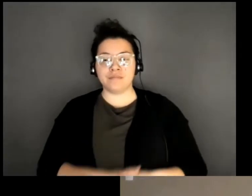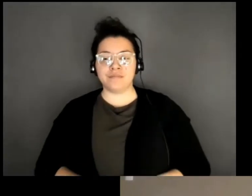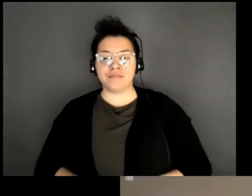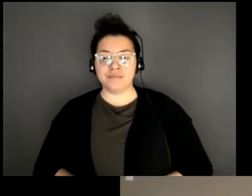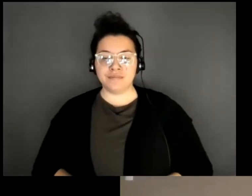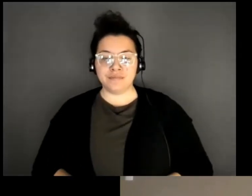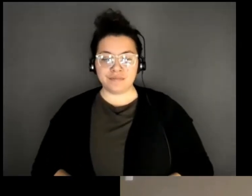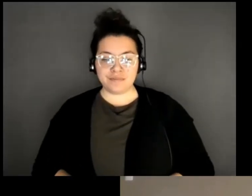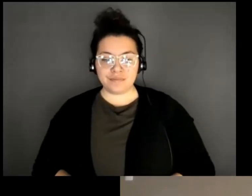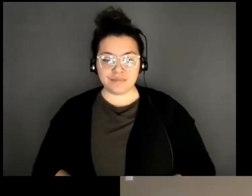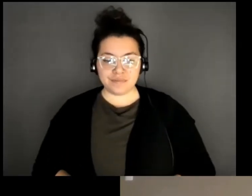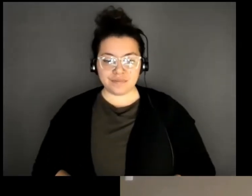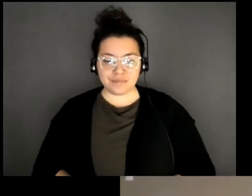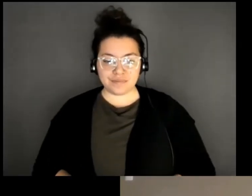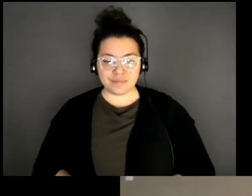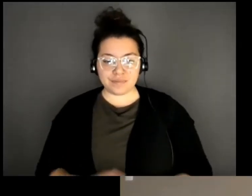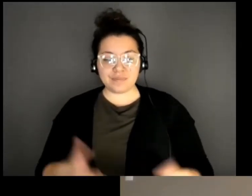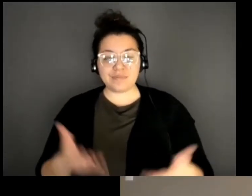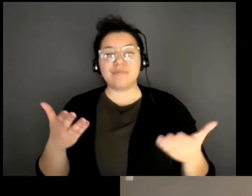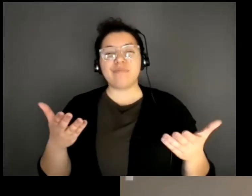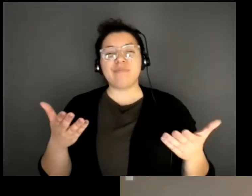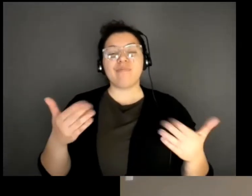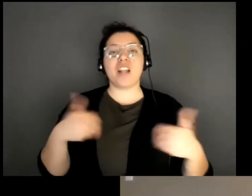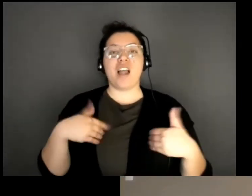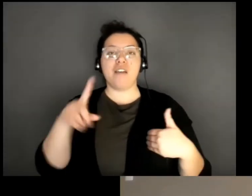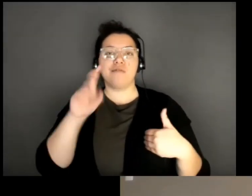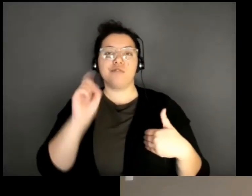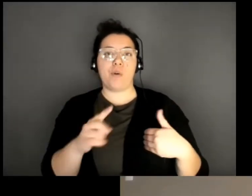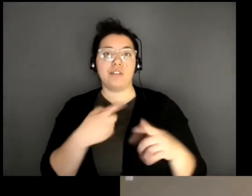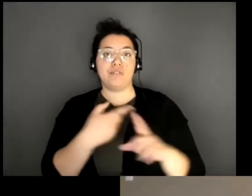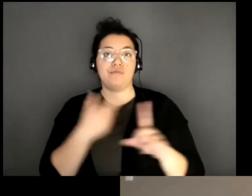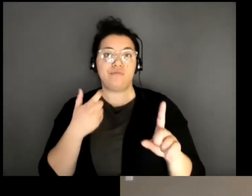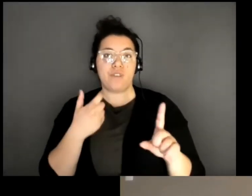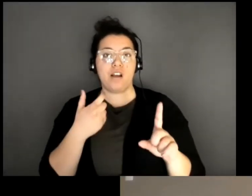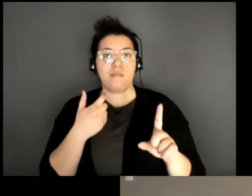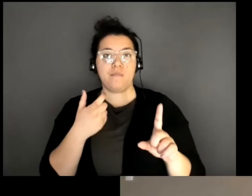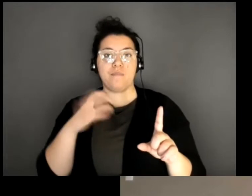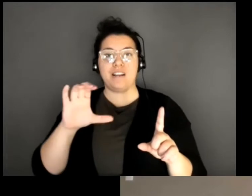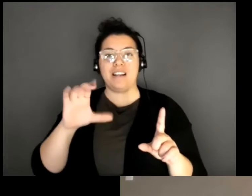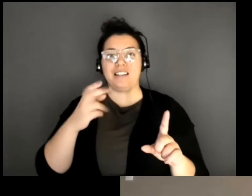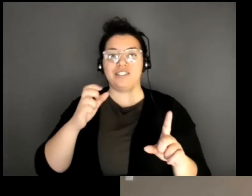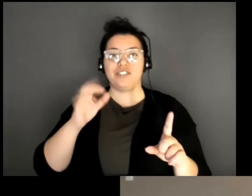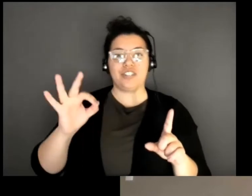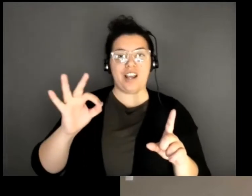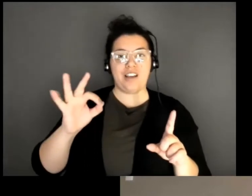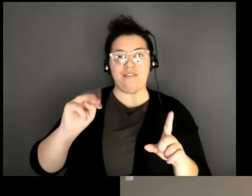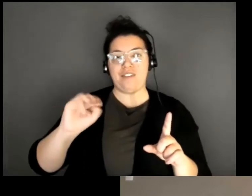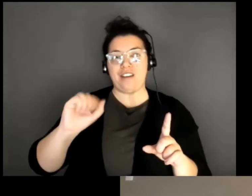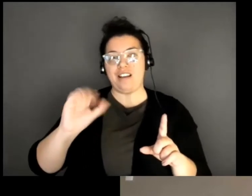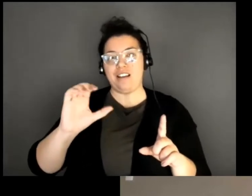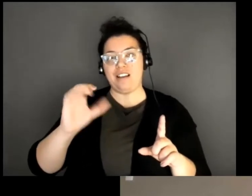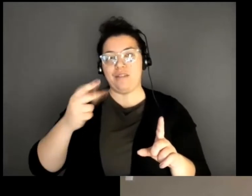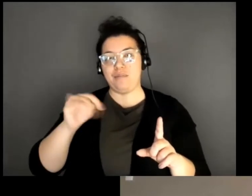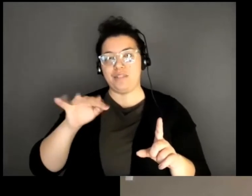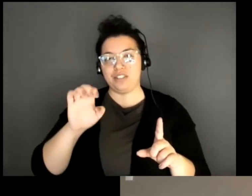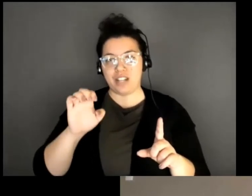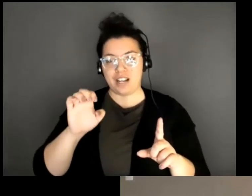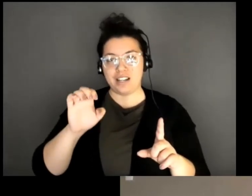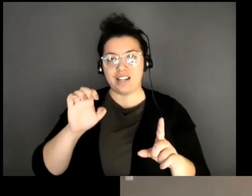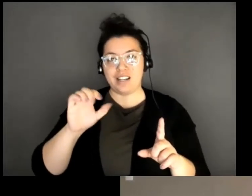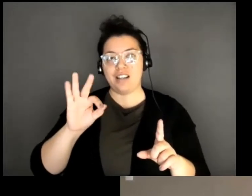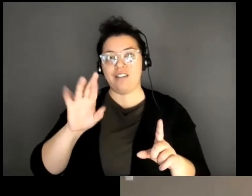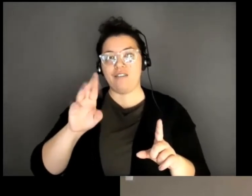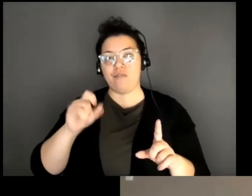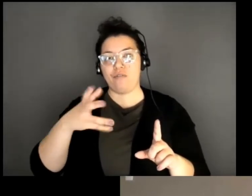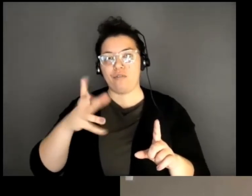it's really a practical question from Chef Machete, Kennedy High School, Fremont, California. He says,